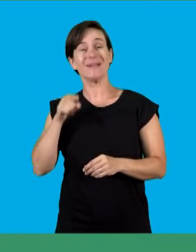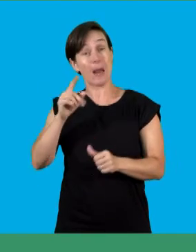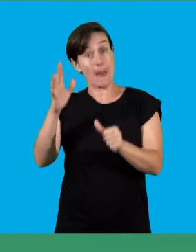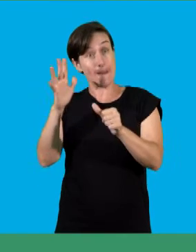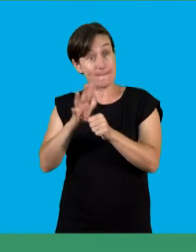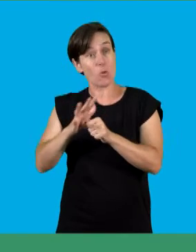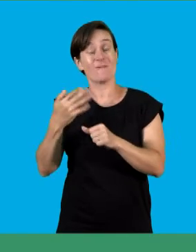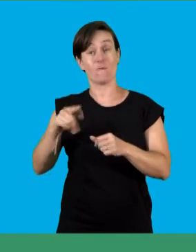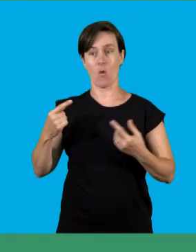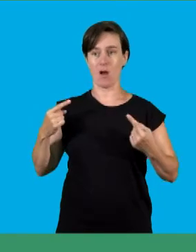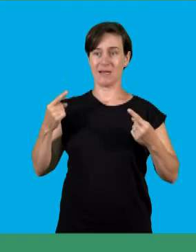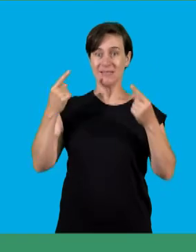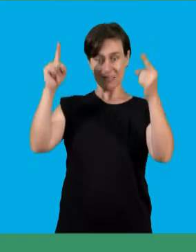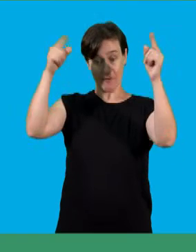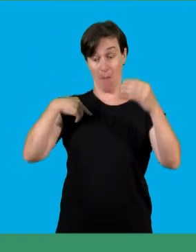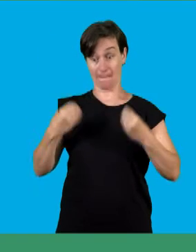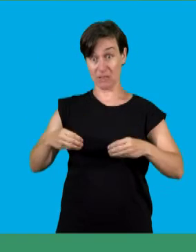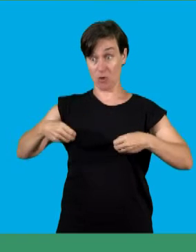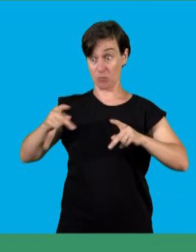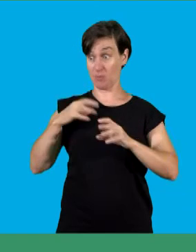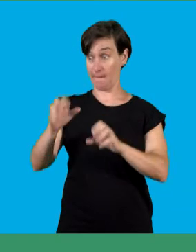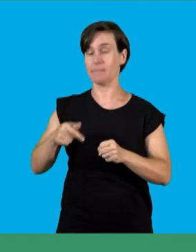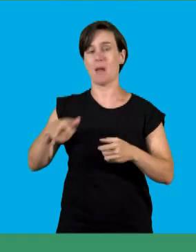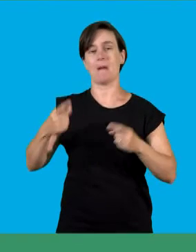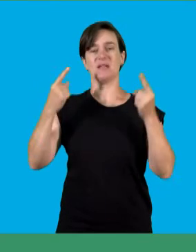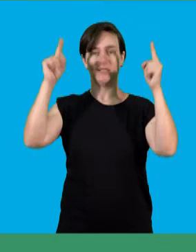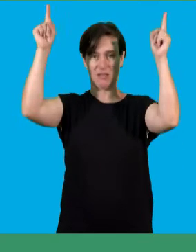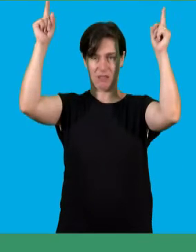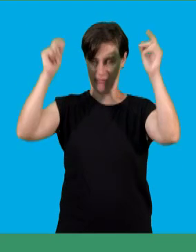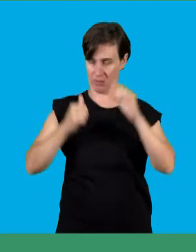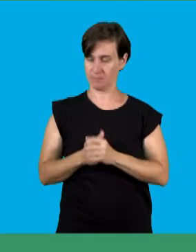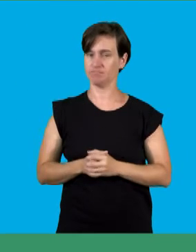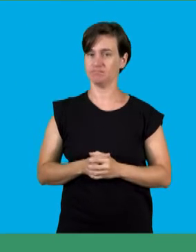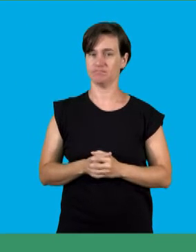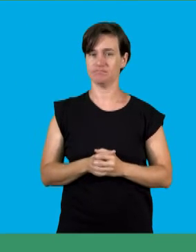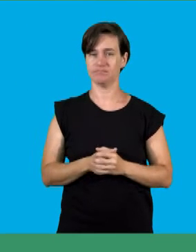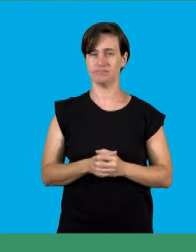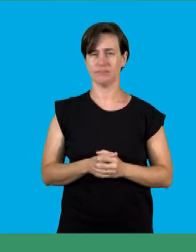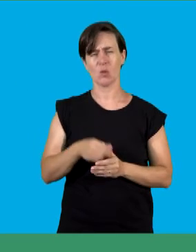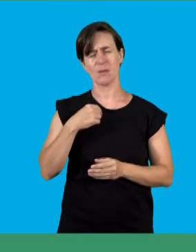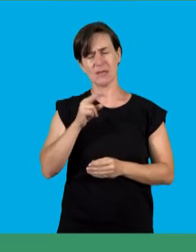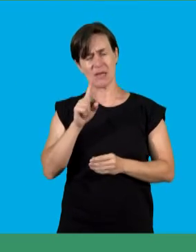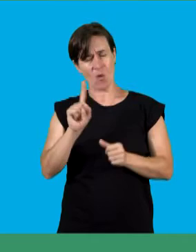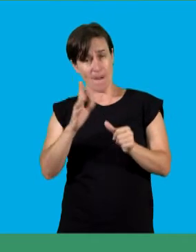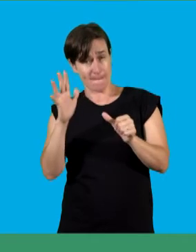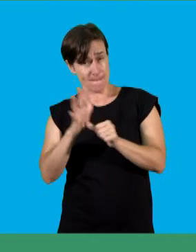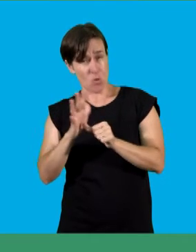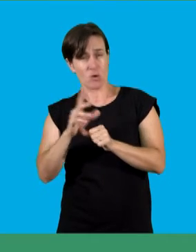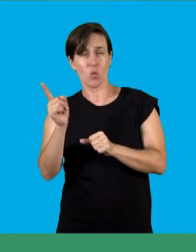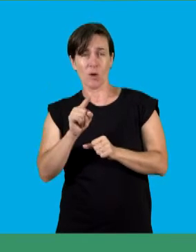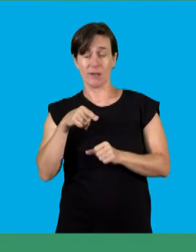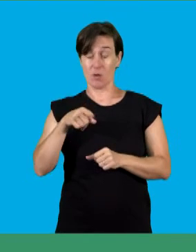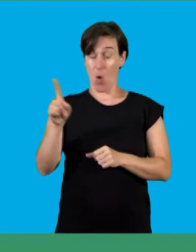to successful business opportunities. I just mentioned now that you have to check that what is important here, what